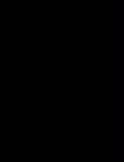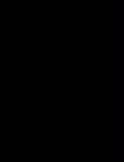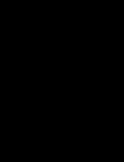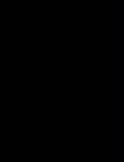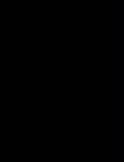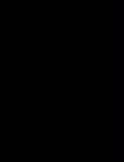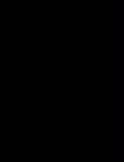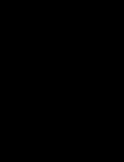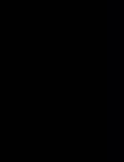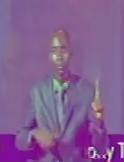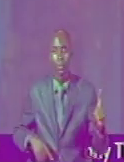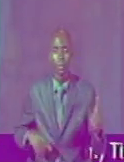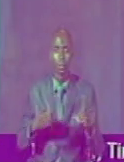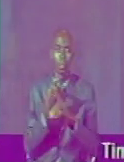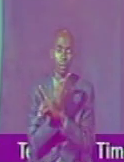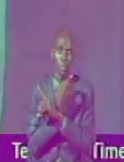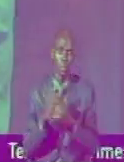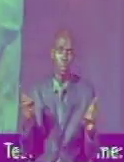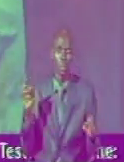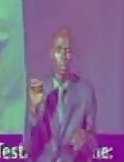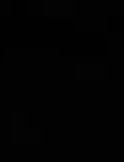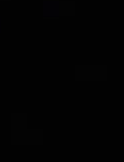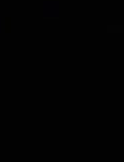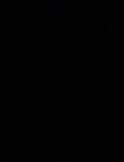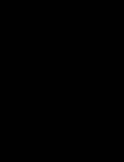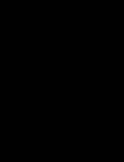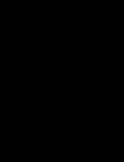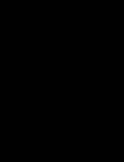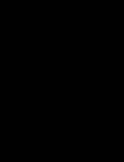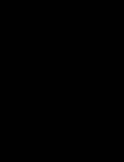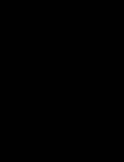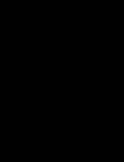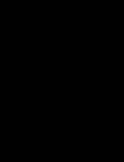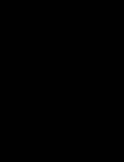delivered about.